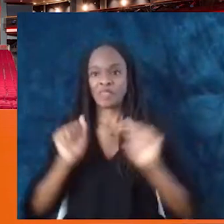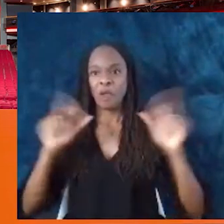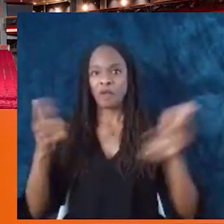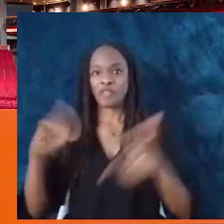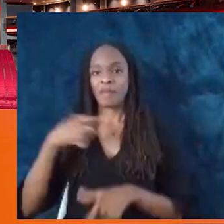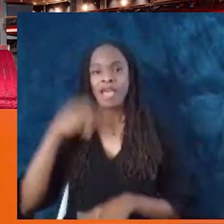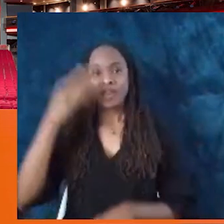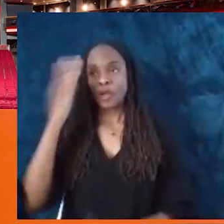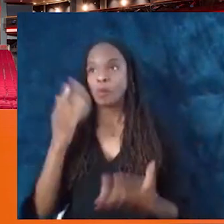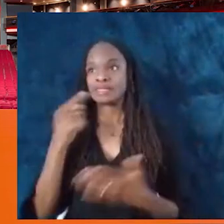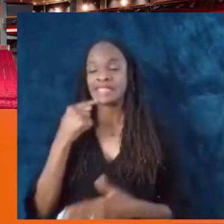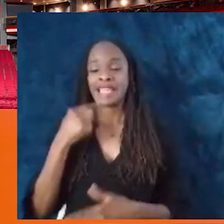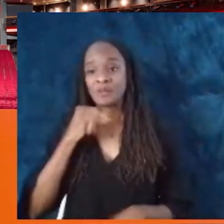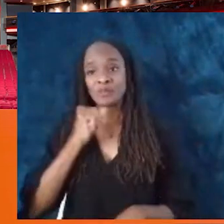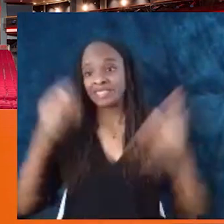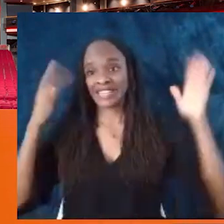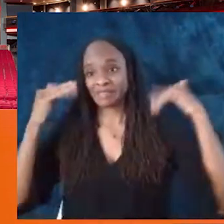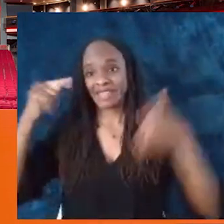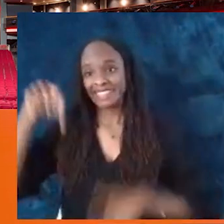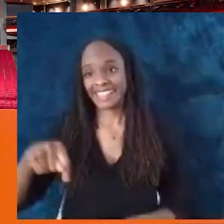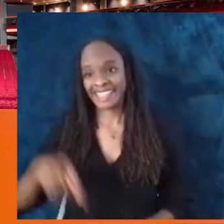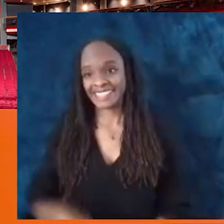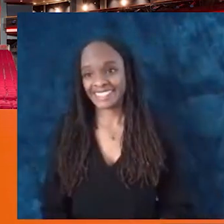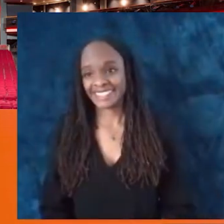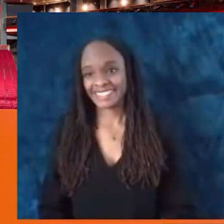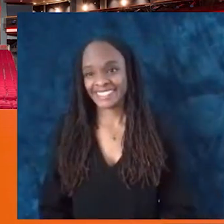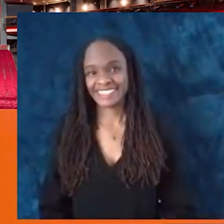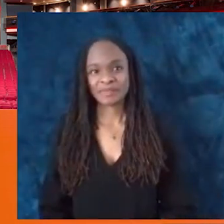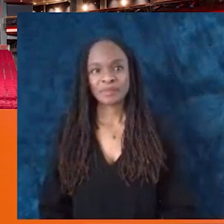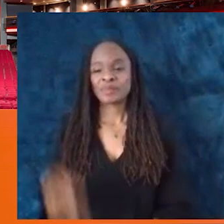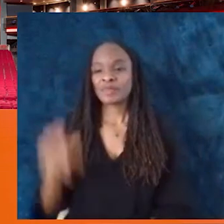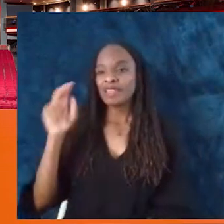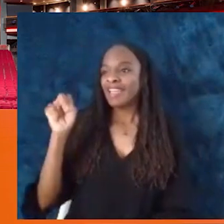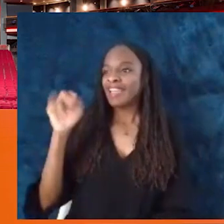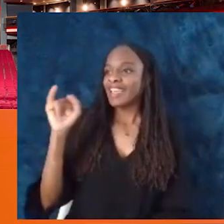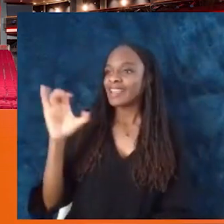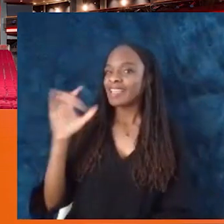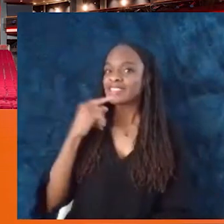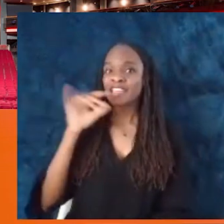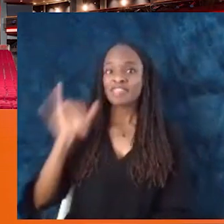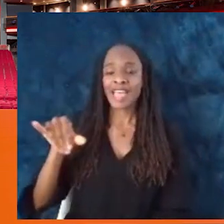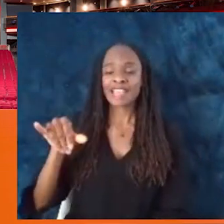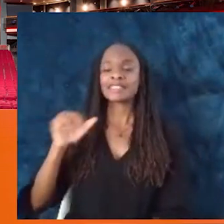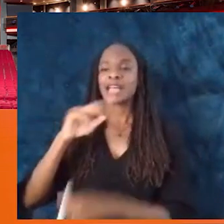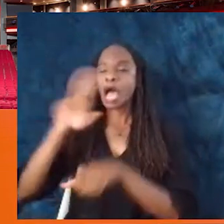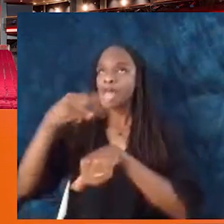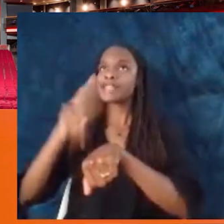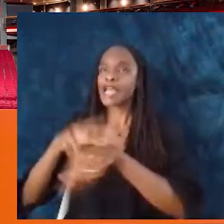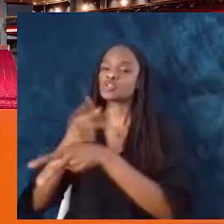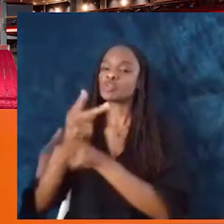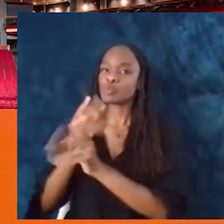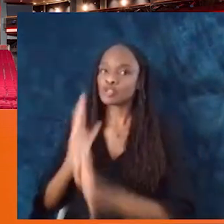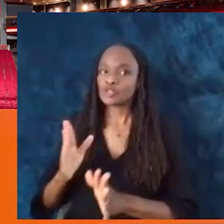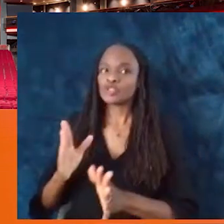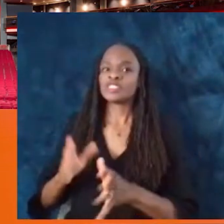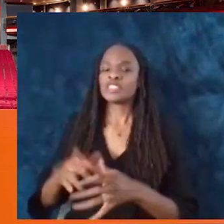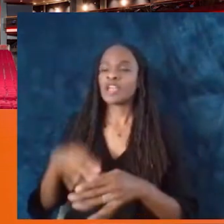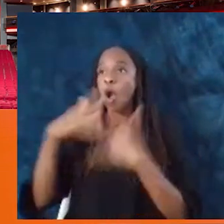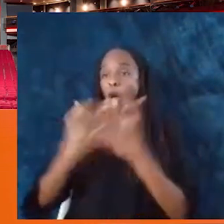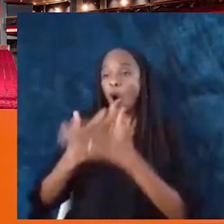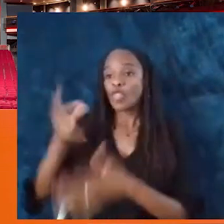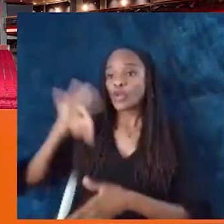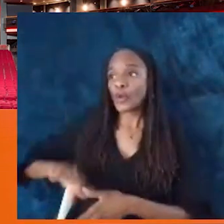say. I was not expecting this. Well, first of all, I mean, that is a natural producer right there. Take all the credit and throw it to everybody